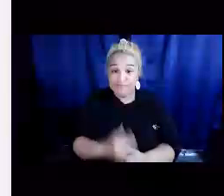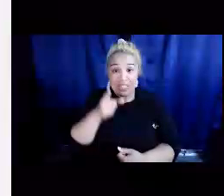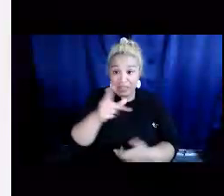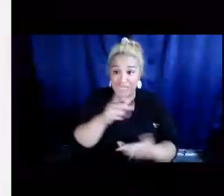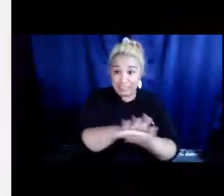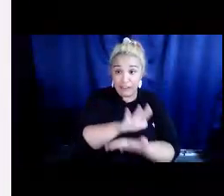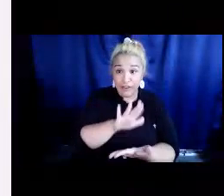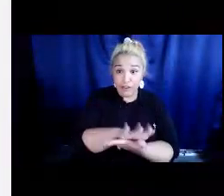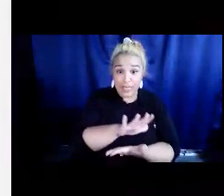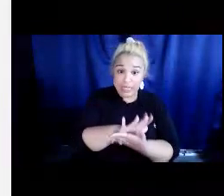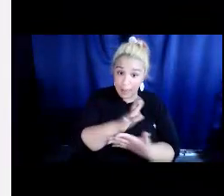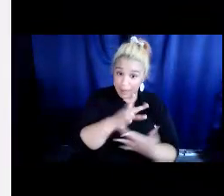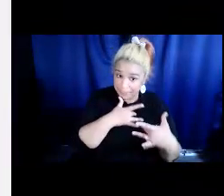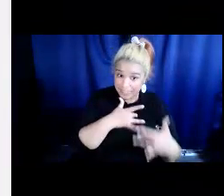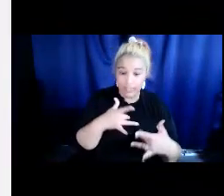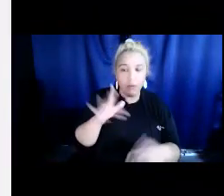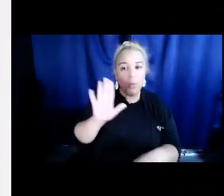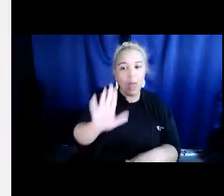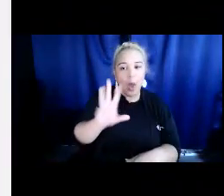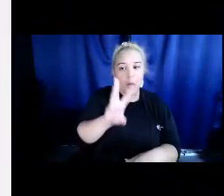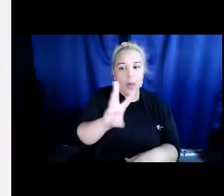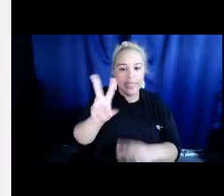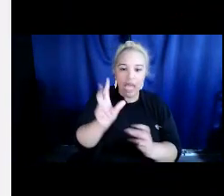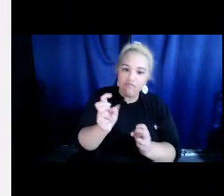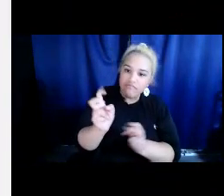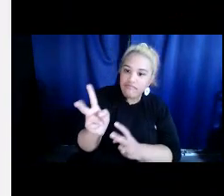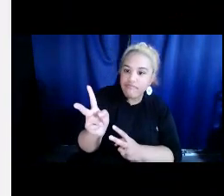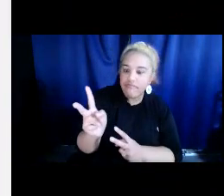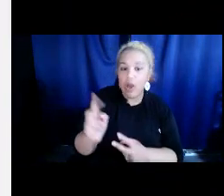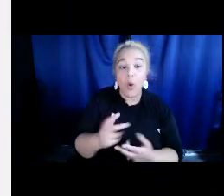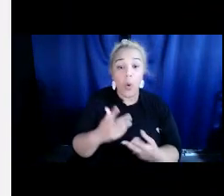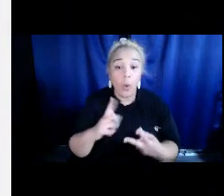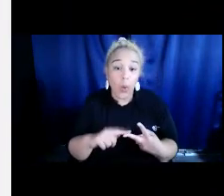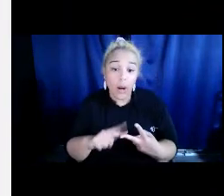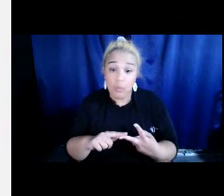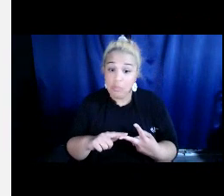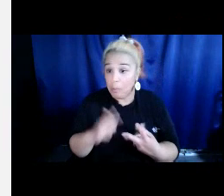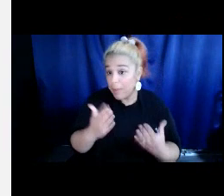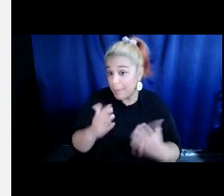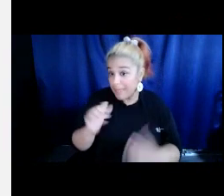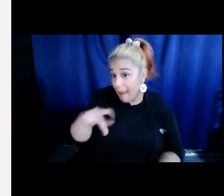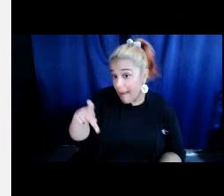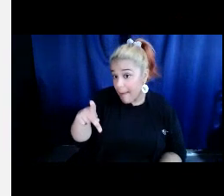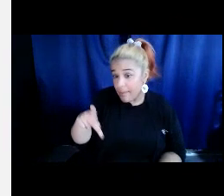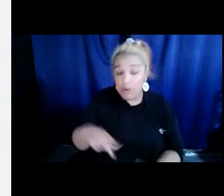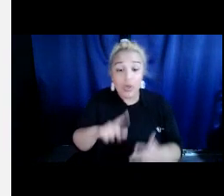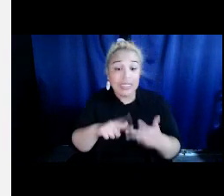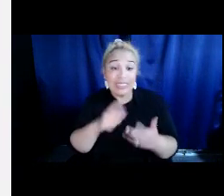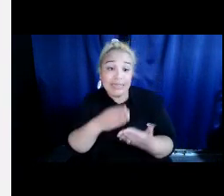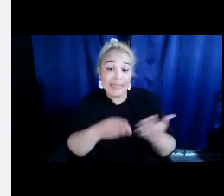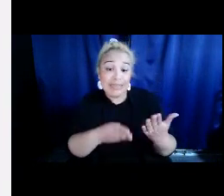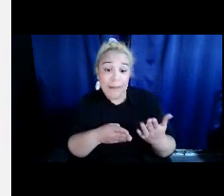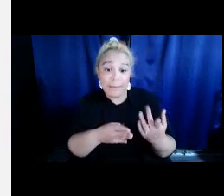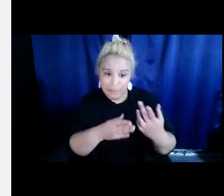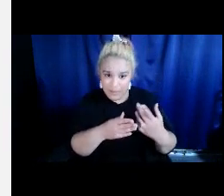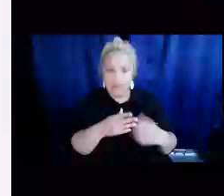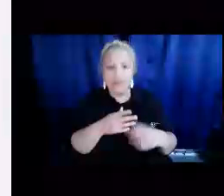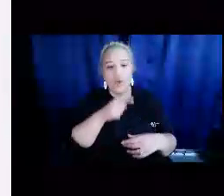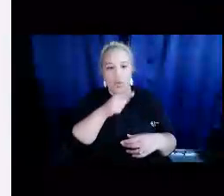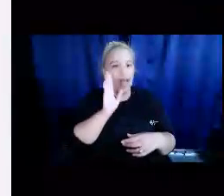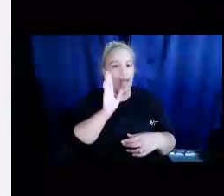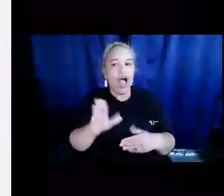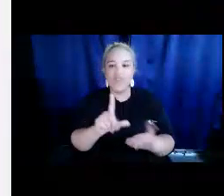version on site, and then others use an app to host their social narrative. A social narrative should sequence the